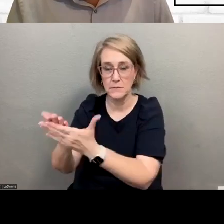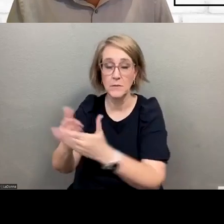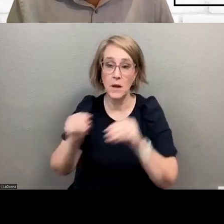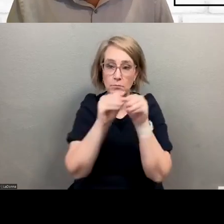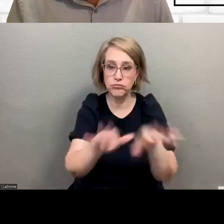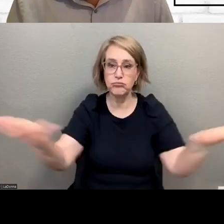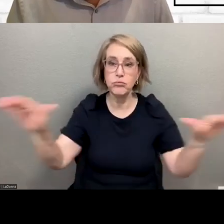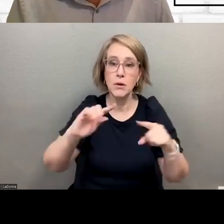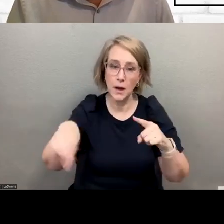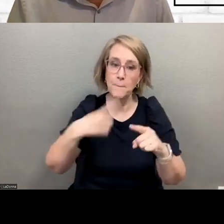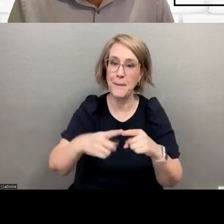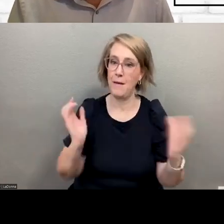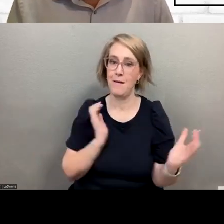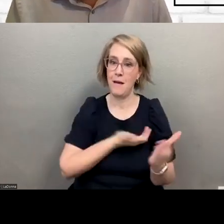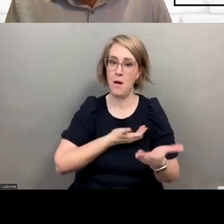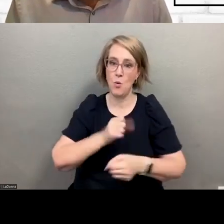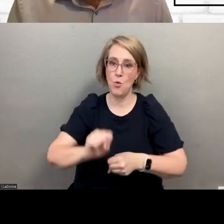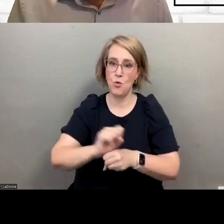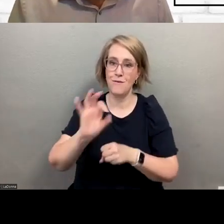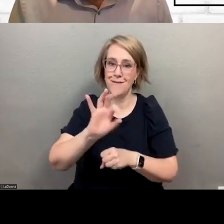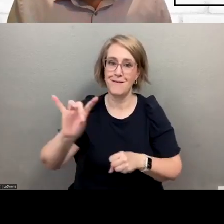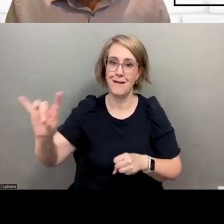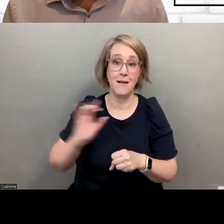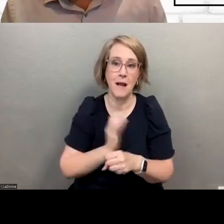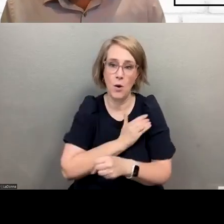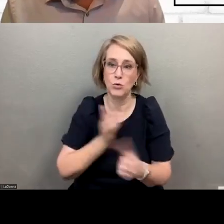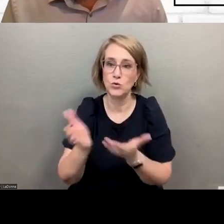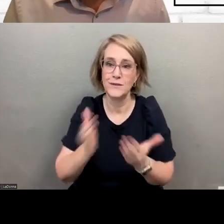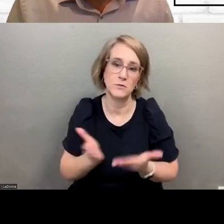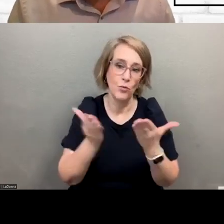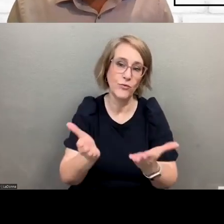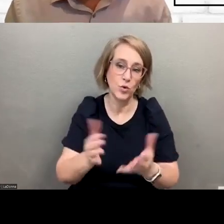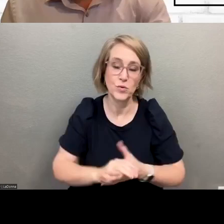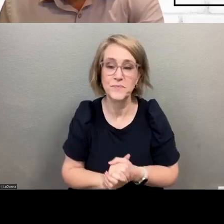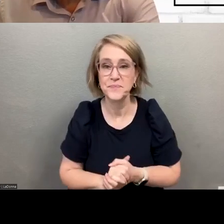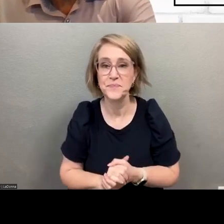about 988 and its beneficial services. Next slide, please.